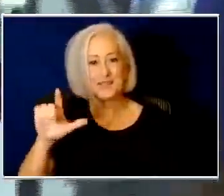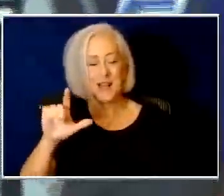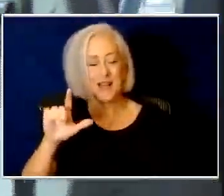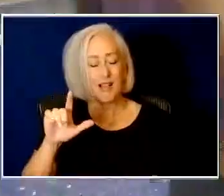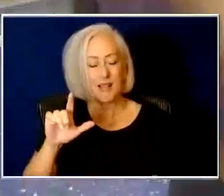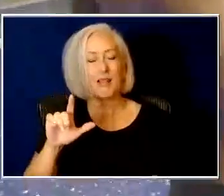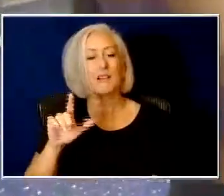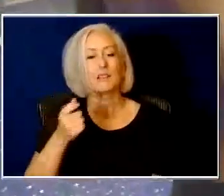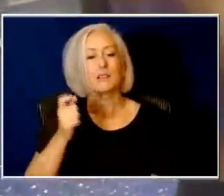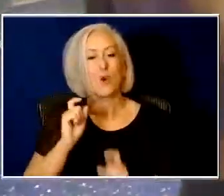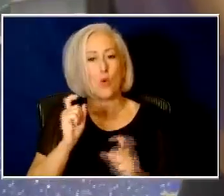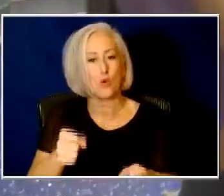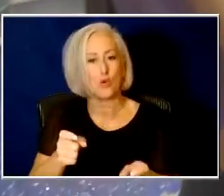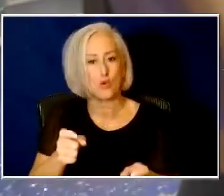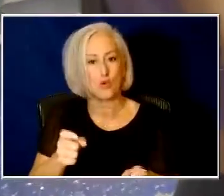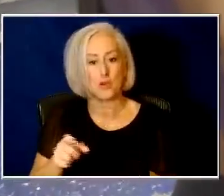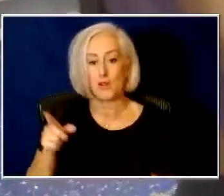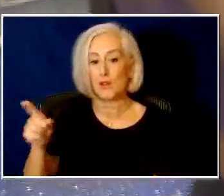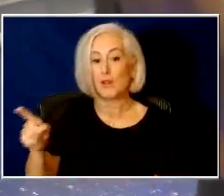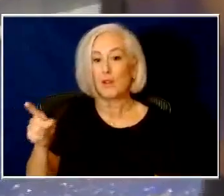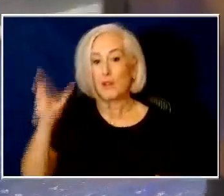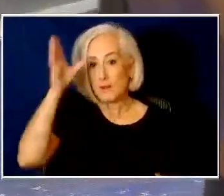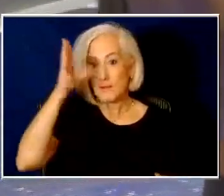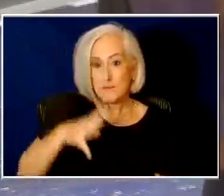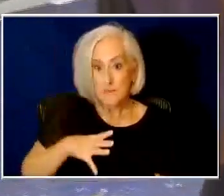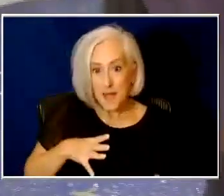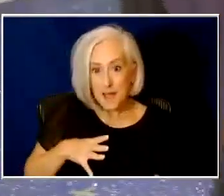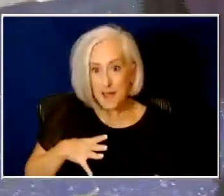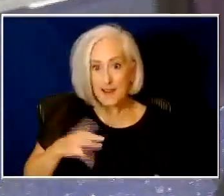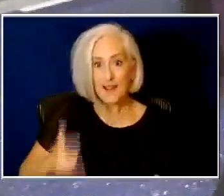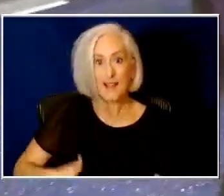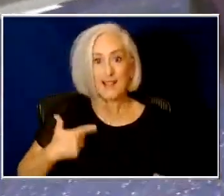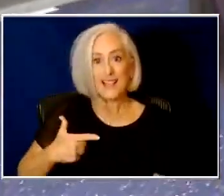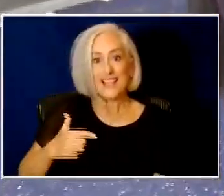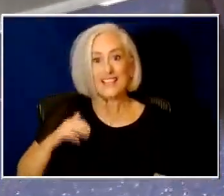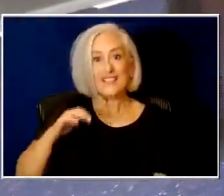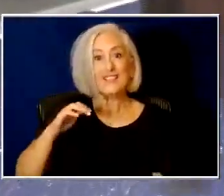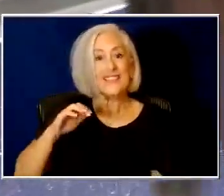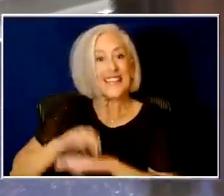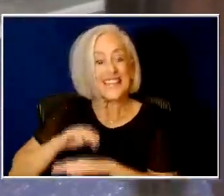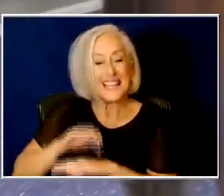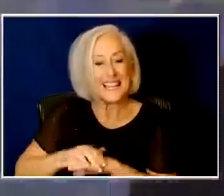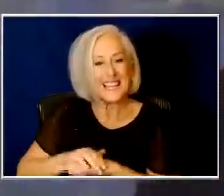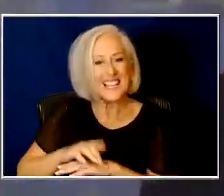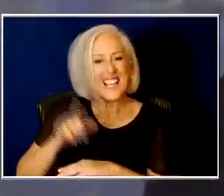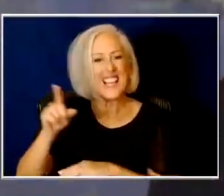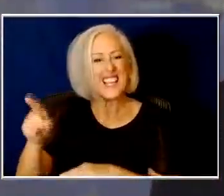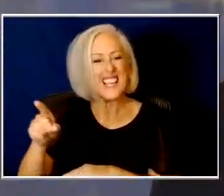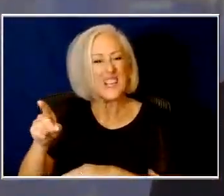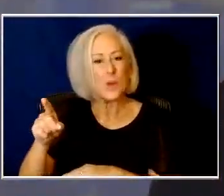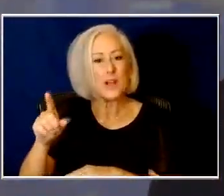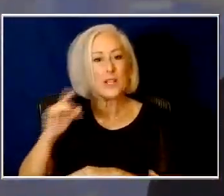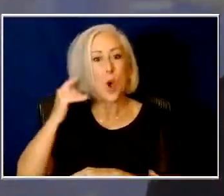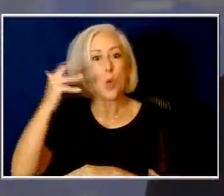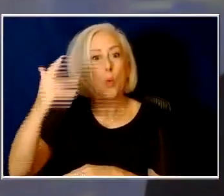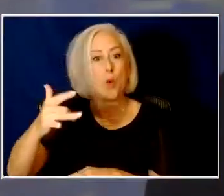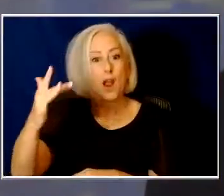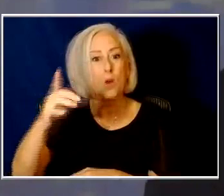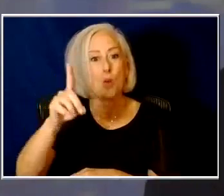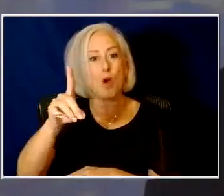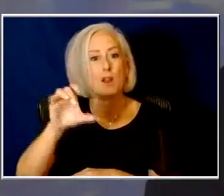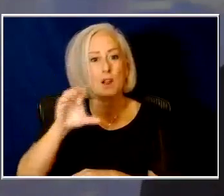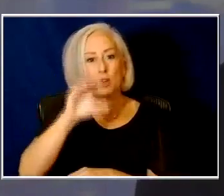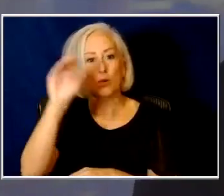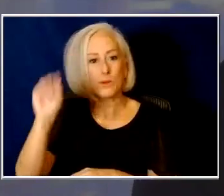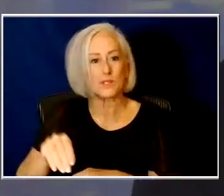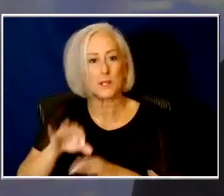in England. He was David's rare 100% perfect match. When I found out, I was very,